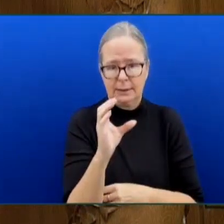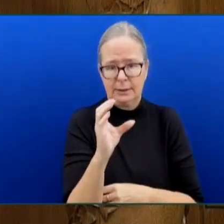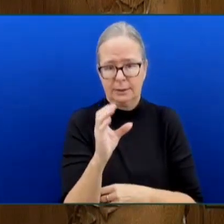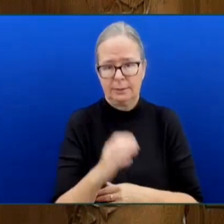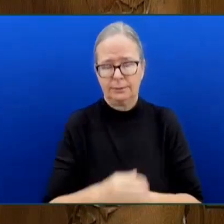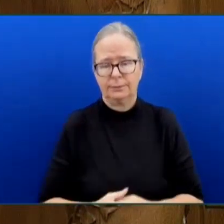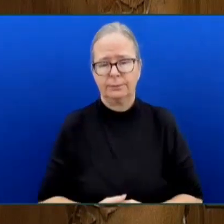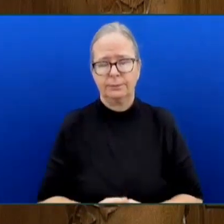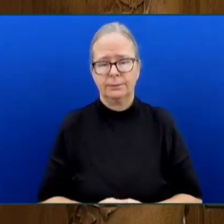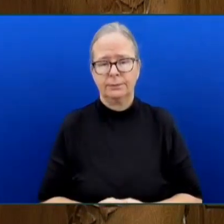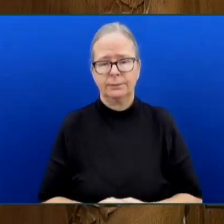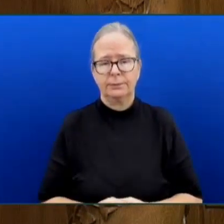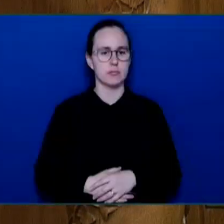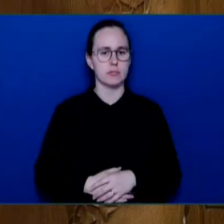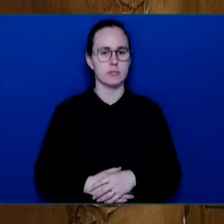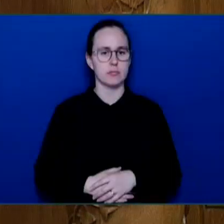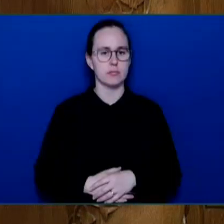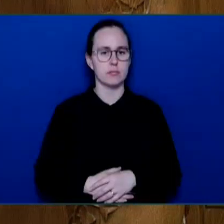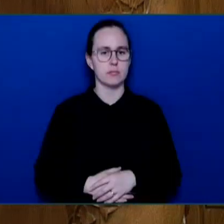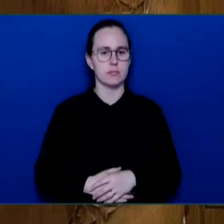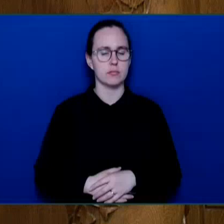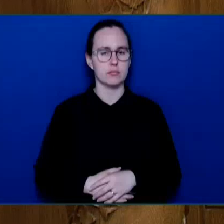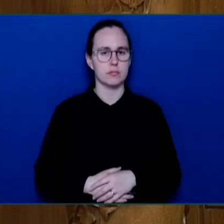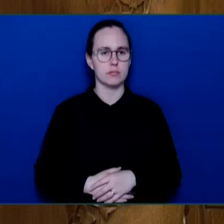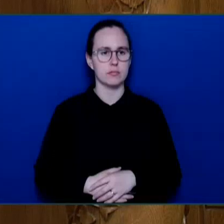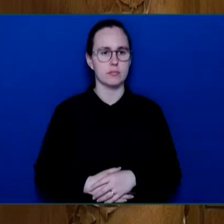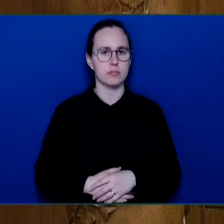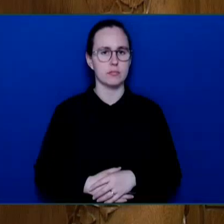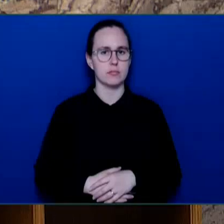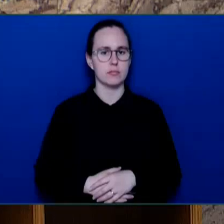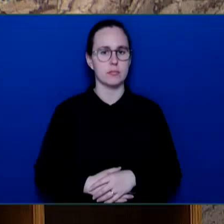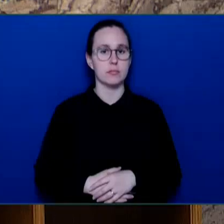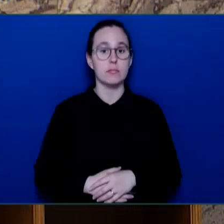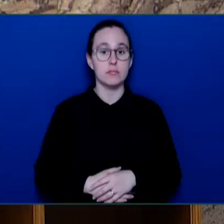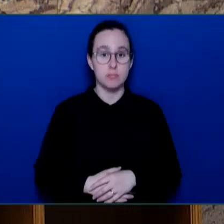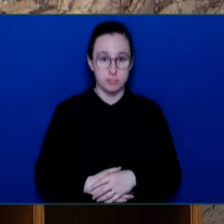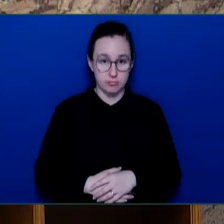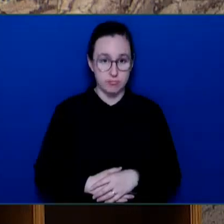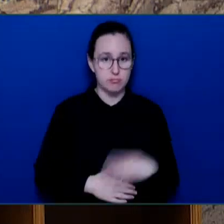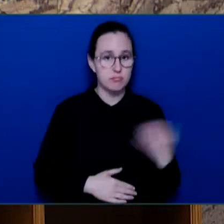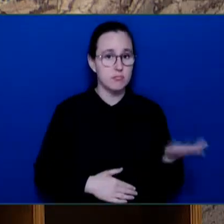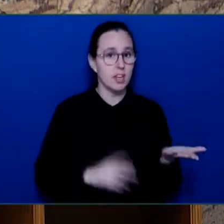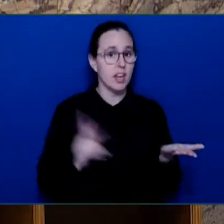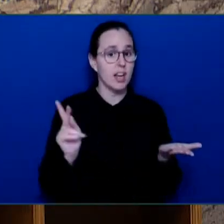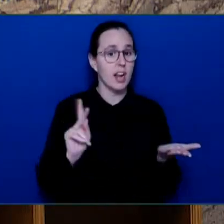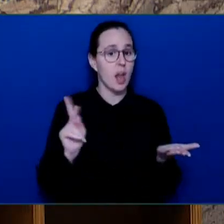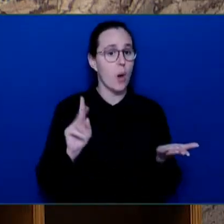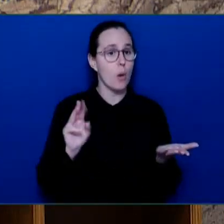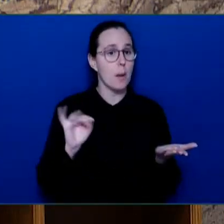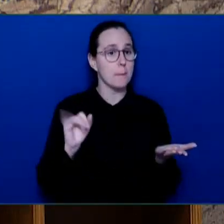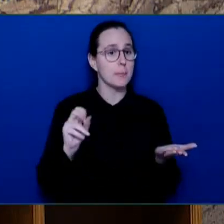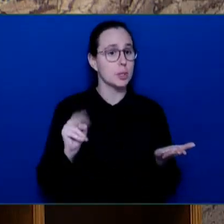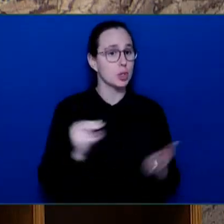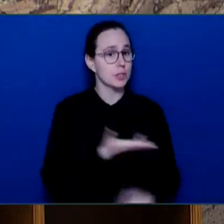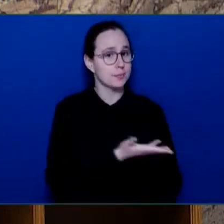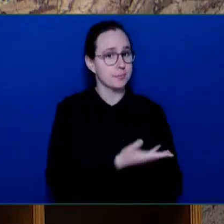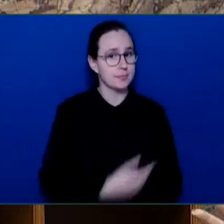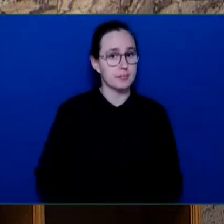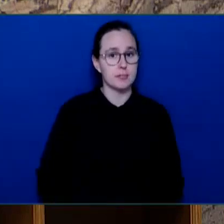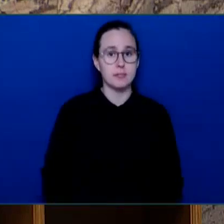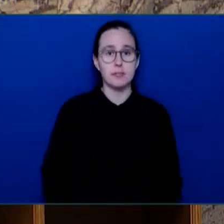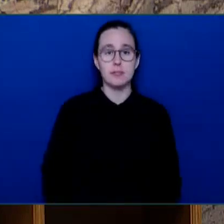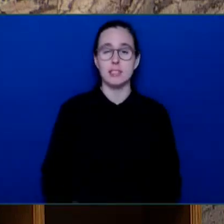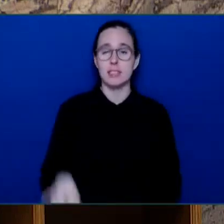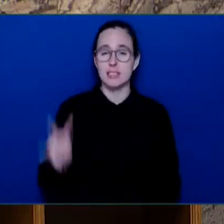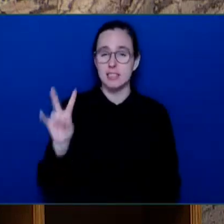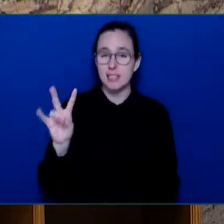Member for Kelowna Mission. 7 years, 2 elections, and what do we have to show for this NDP's housing hypocrisy? Well, we have the